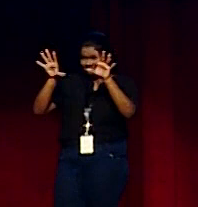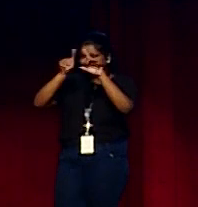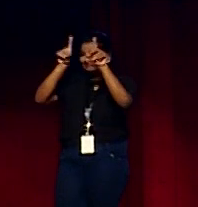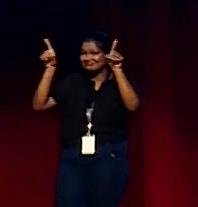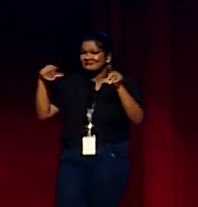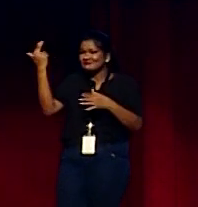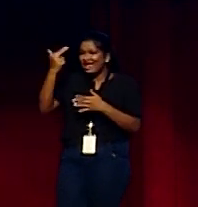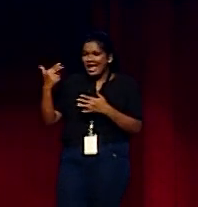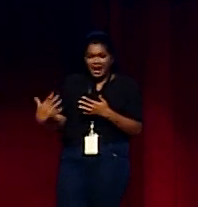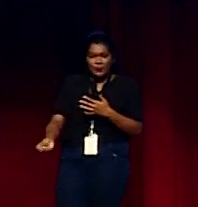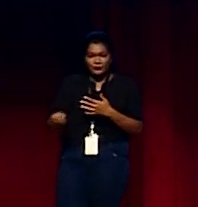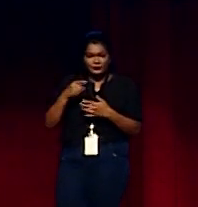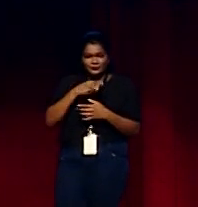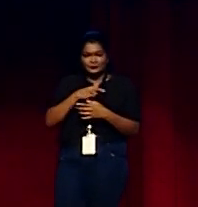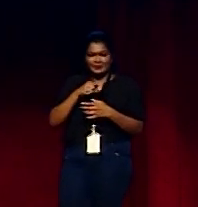abstract algebra book,